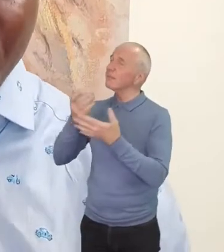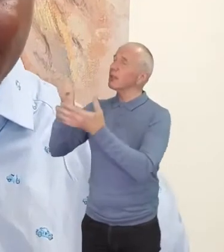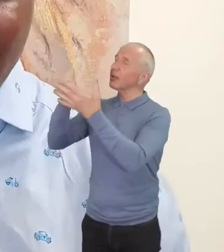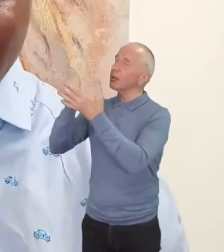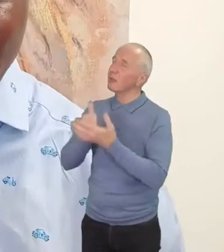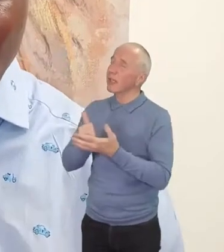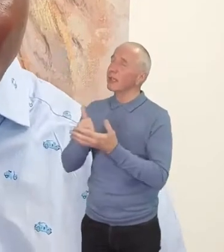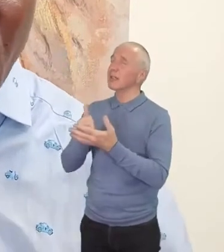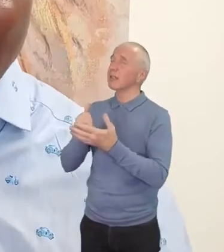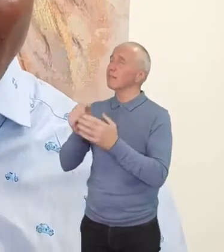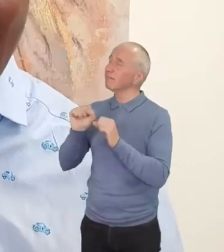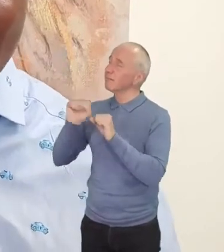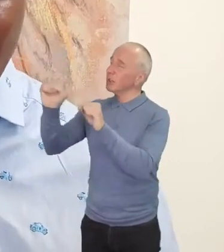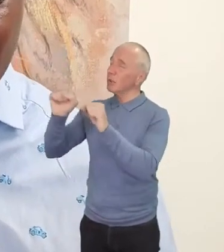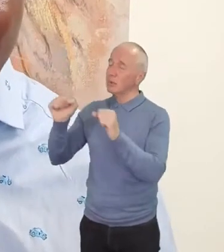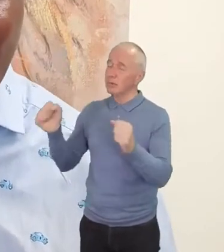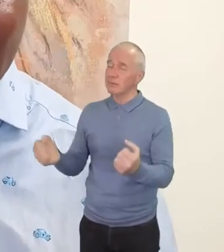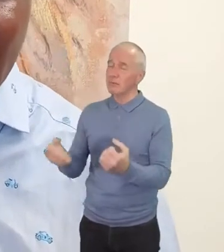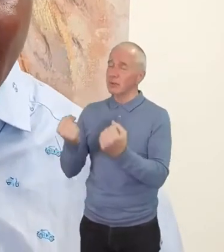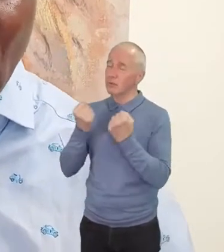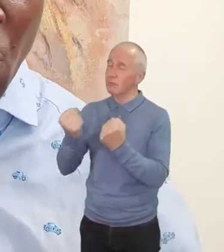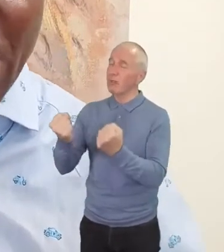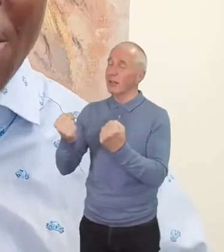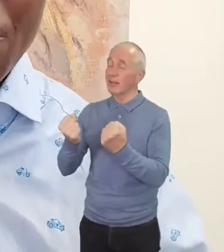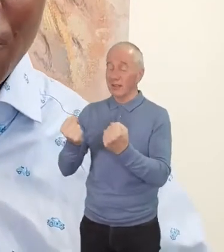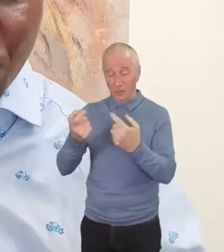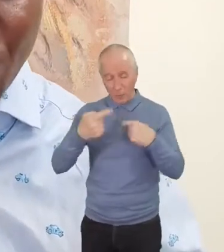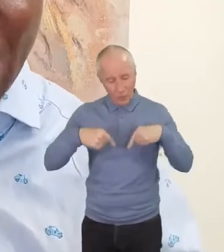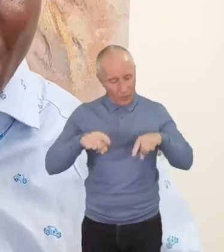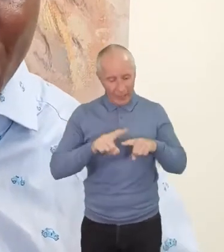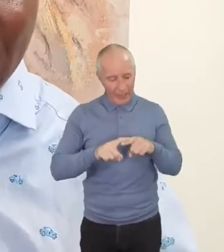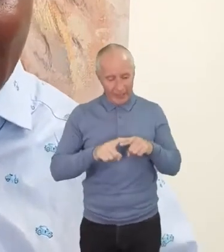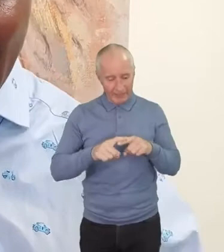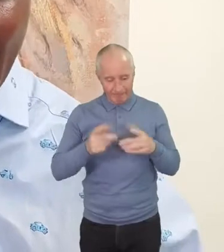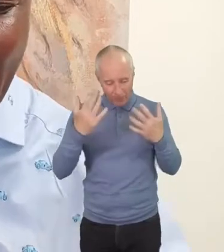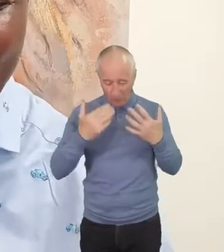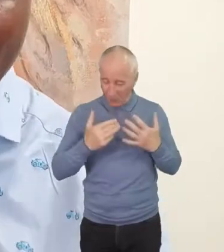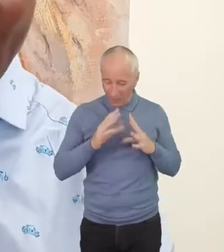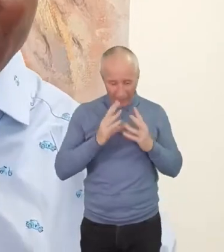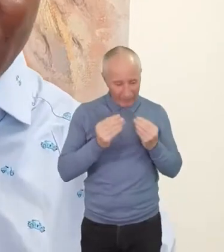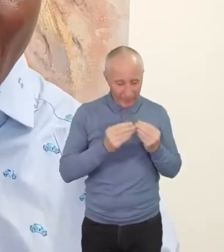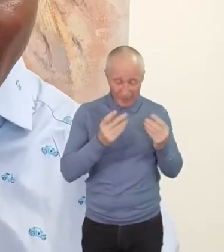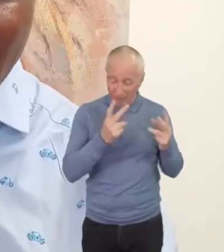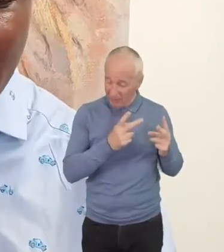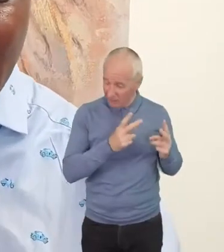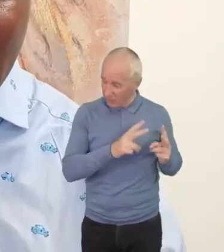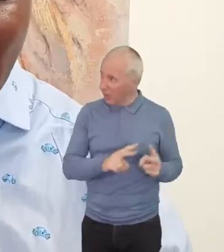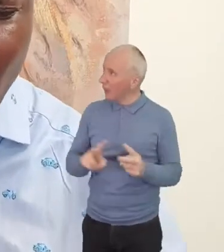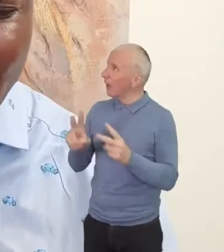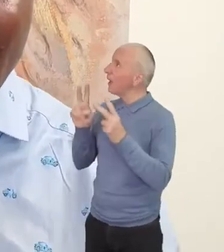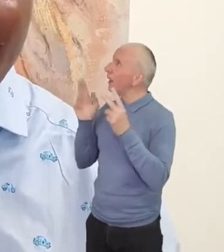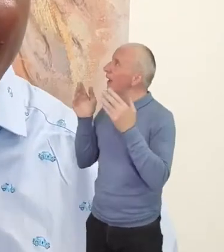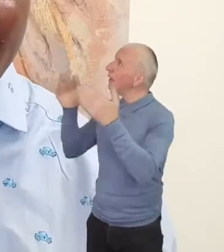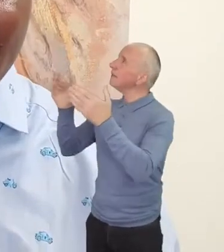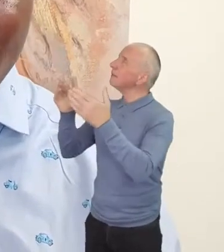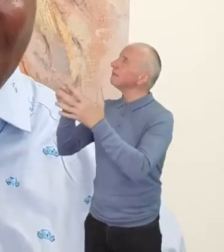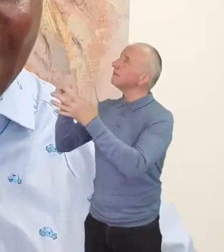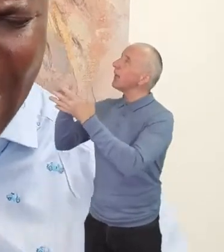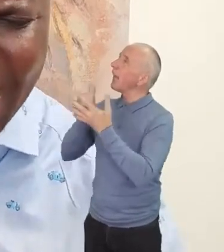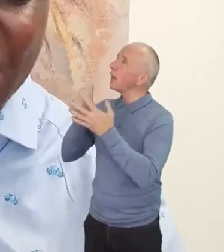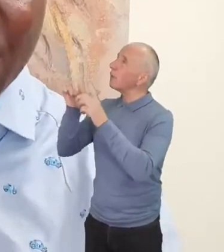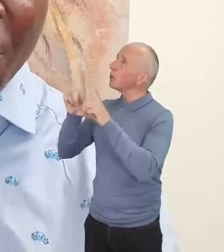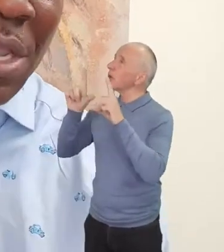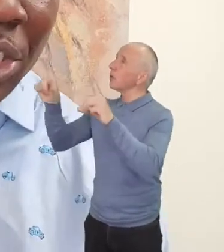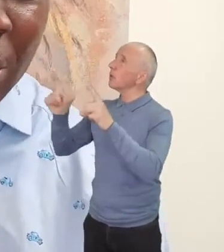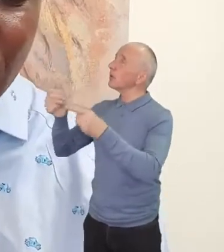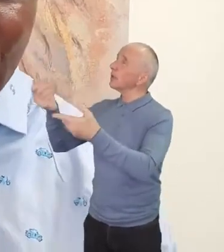your strength. We don't have what it takes. We look to you alone. Help us, Lord, that what you have given to us